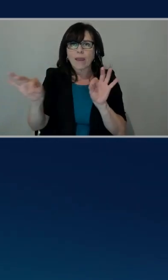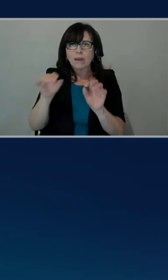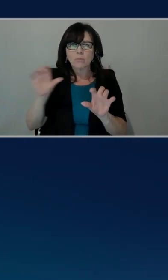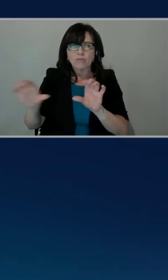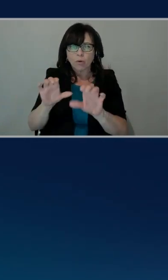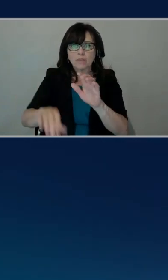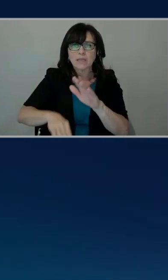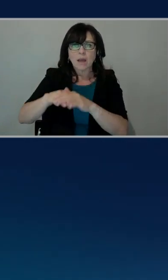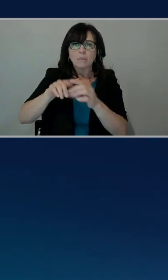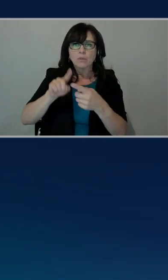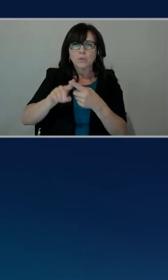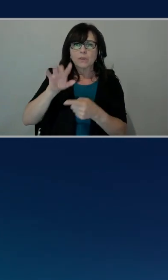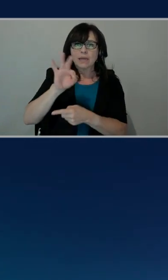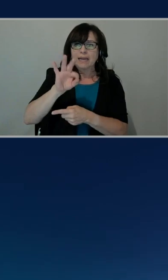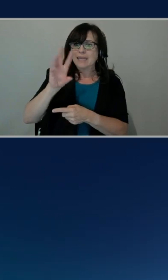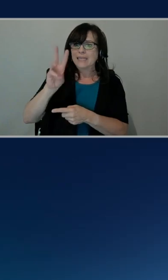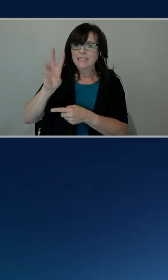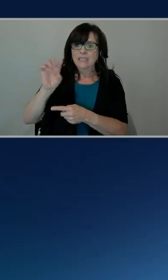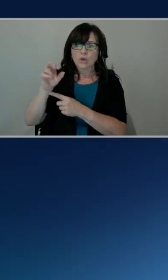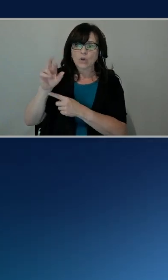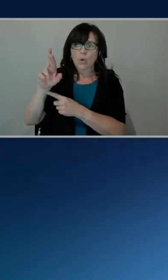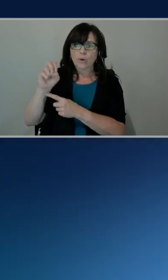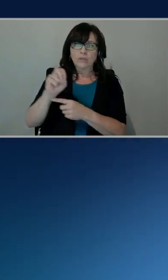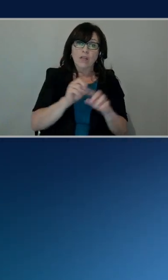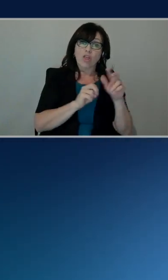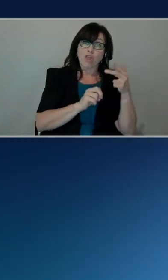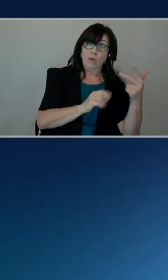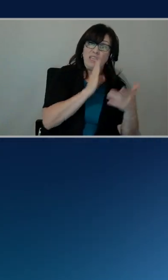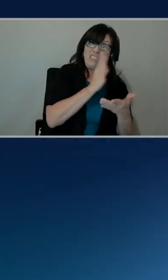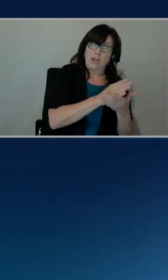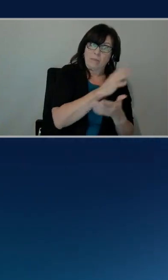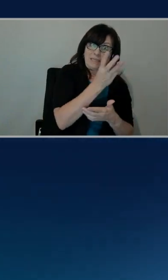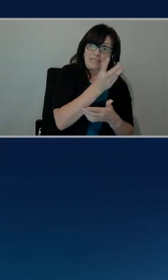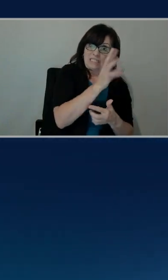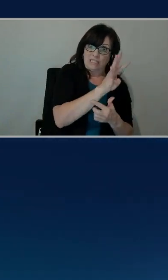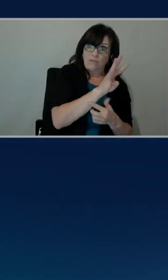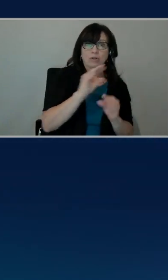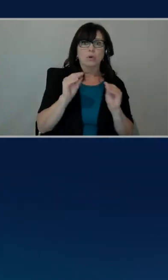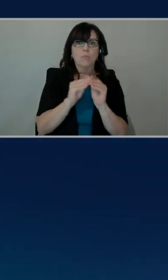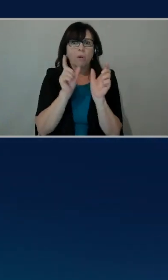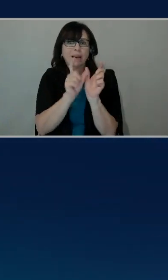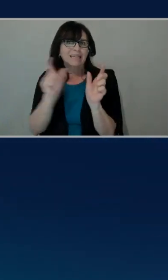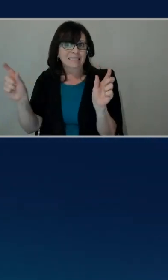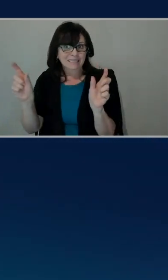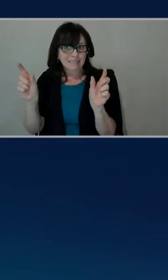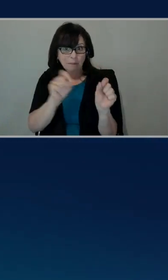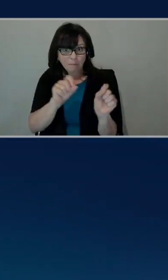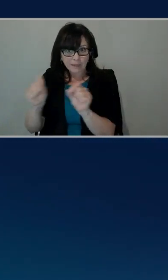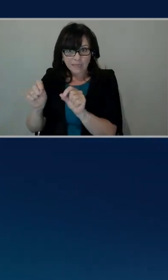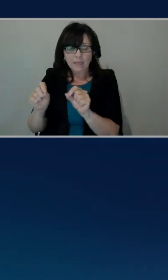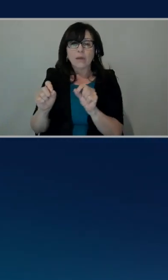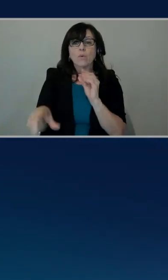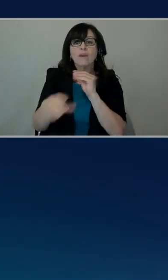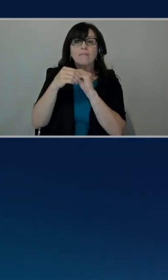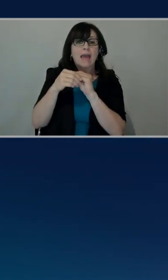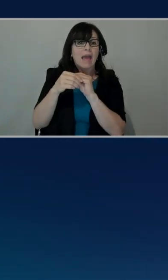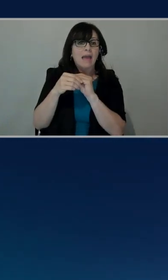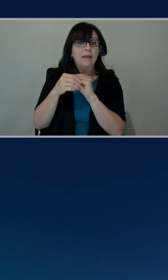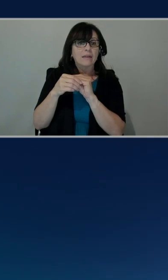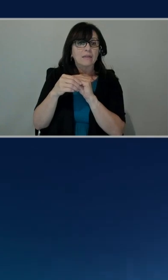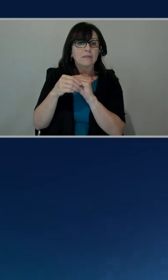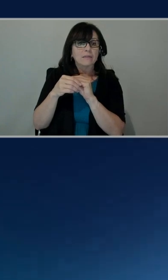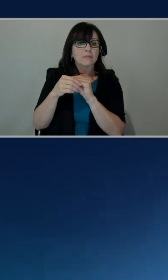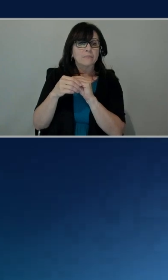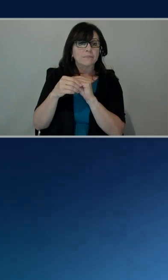So Graviton 3 stops at 64 cores. So we have a larger instance families. We added extra DDR